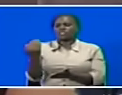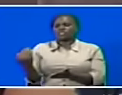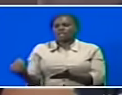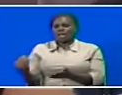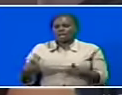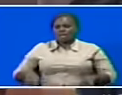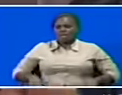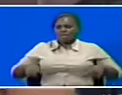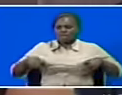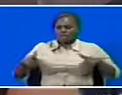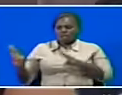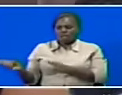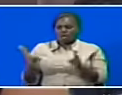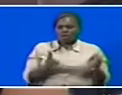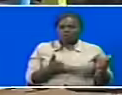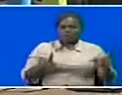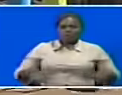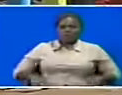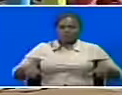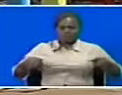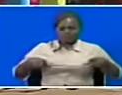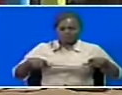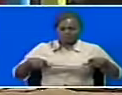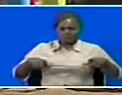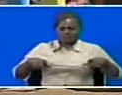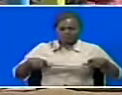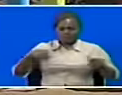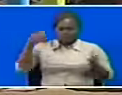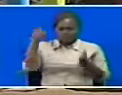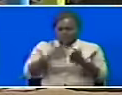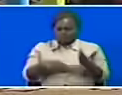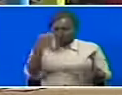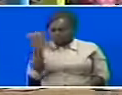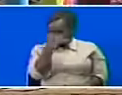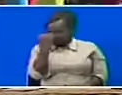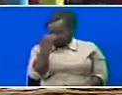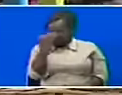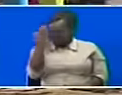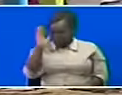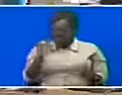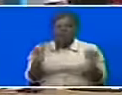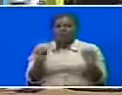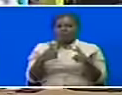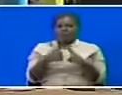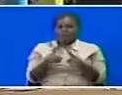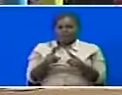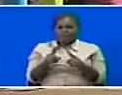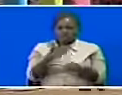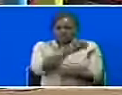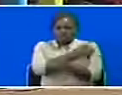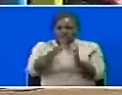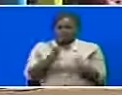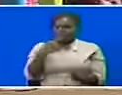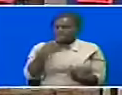live a normal life. The exact cause of autism is unknown, but neurologists associate it